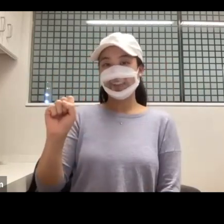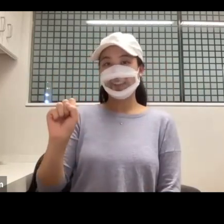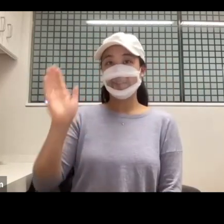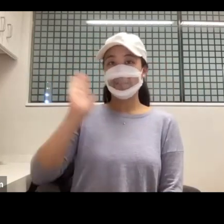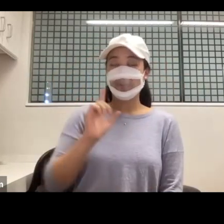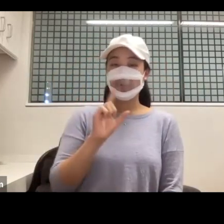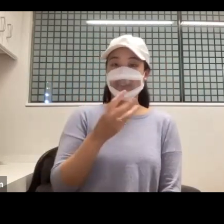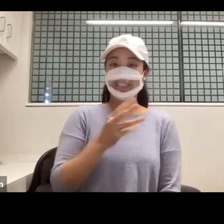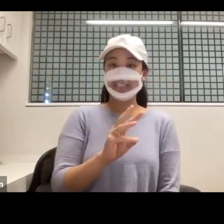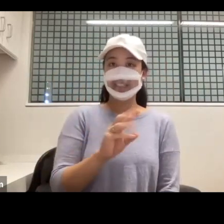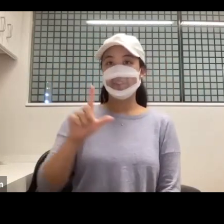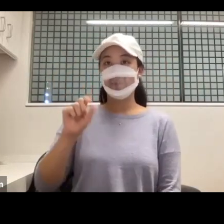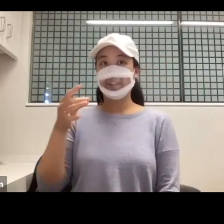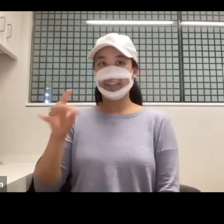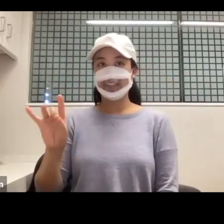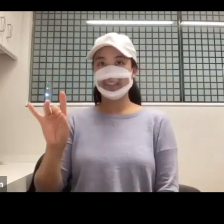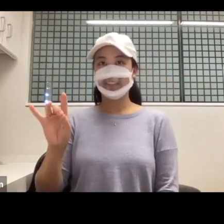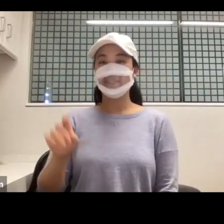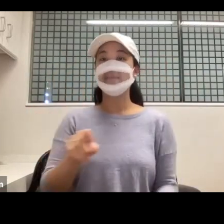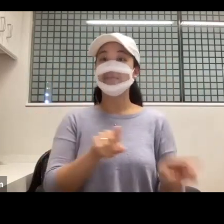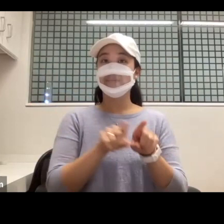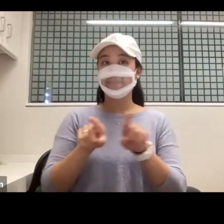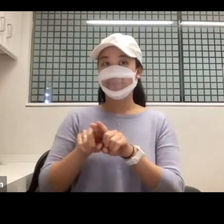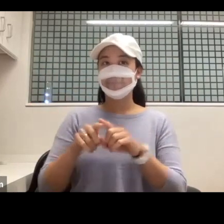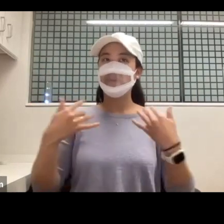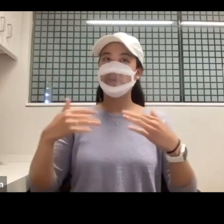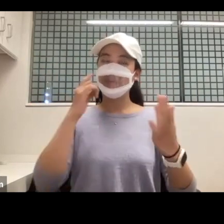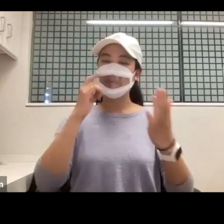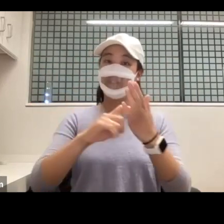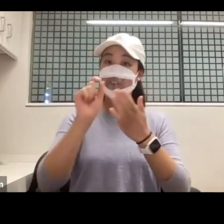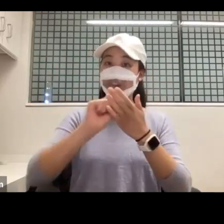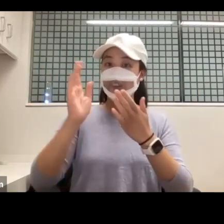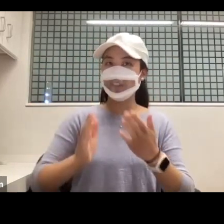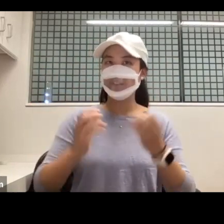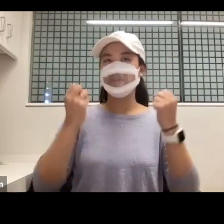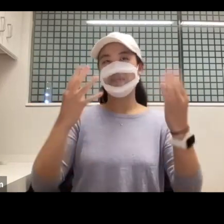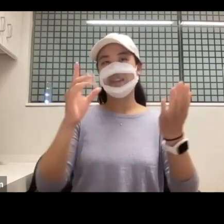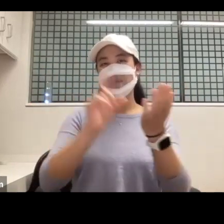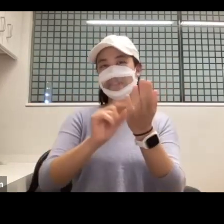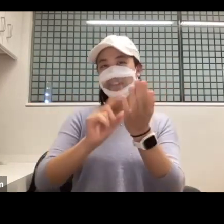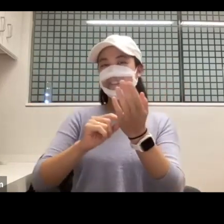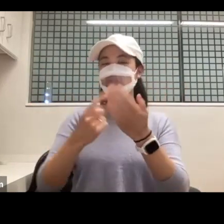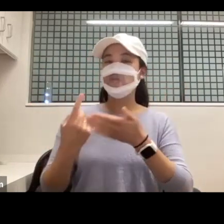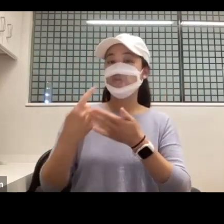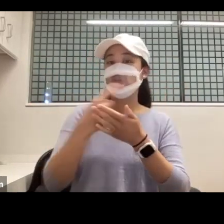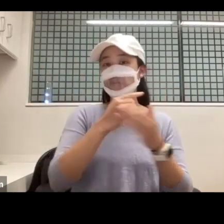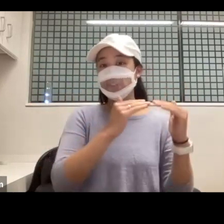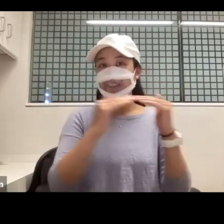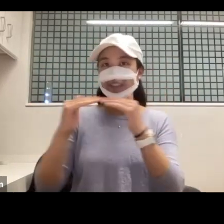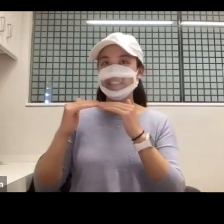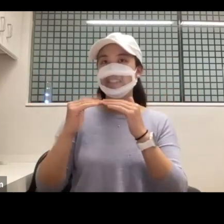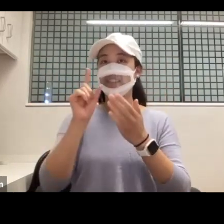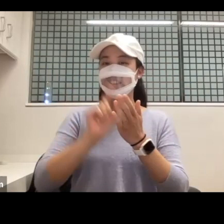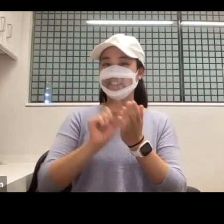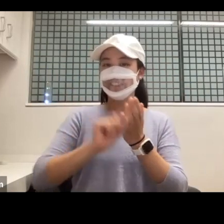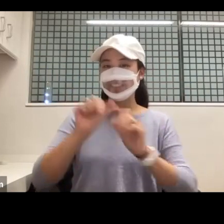International Mind, Brain, and Educational Society in 2016 to 2018. She's also an accomplished author, publishing